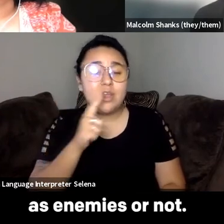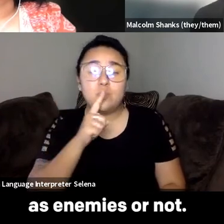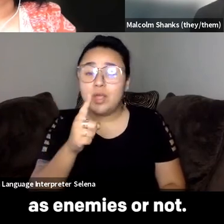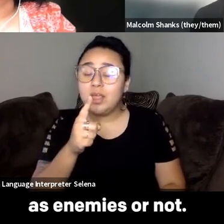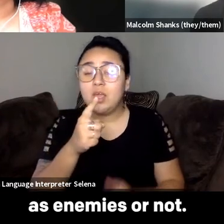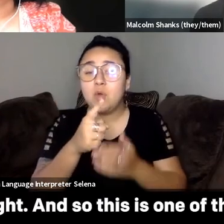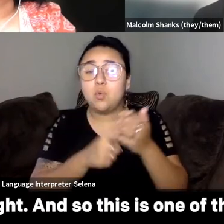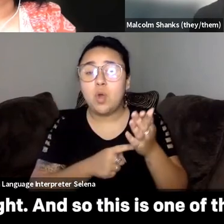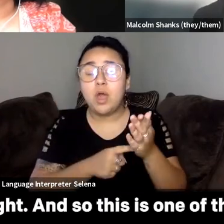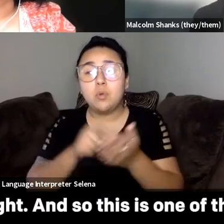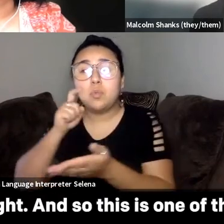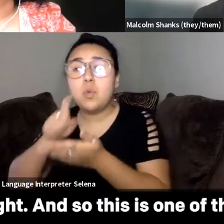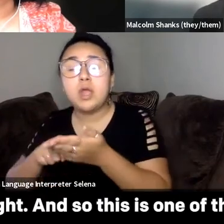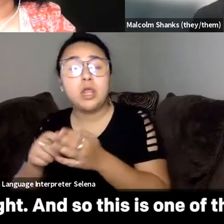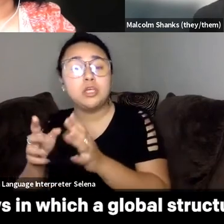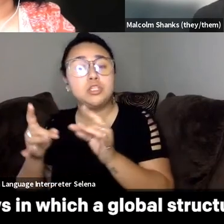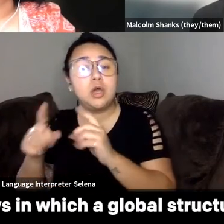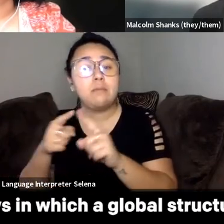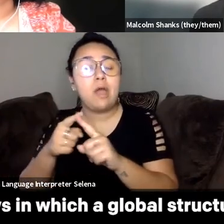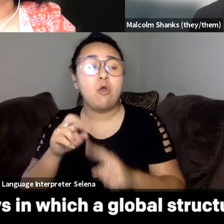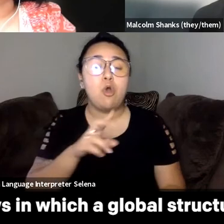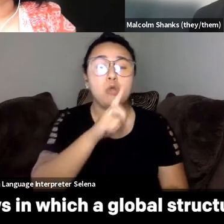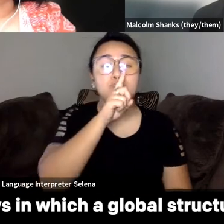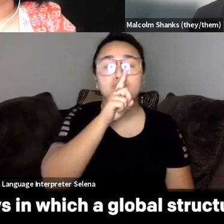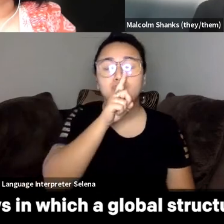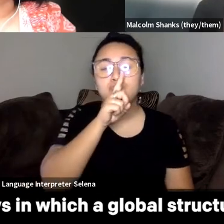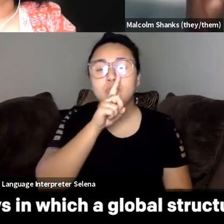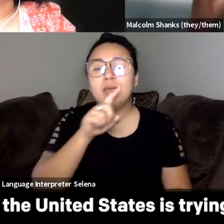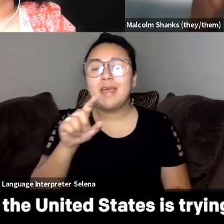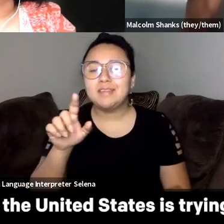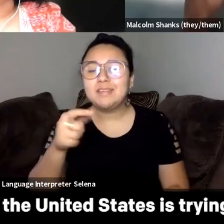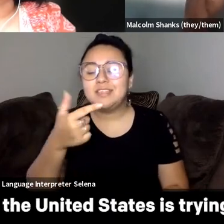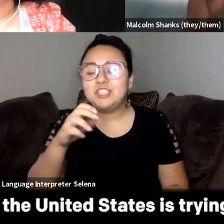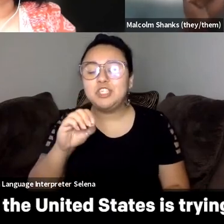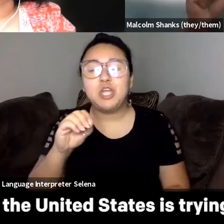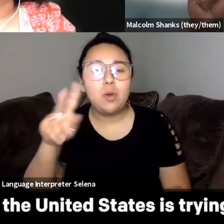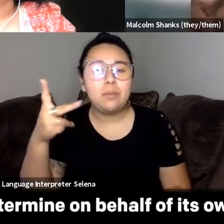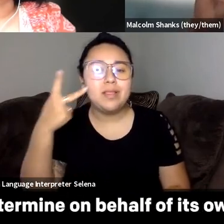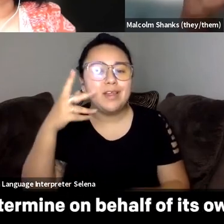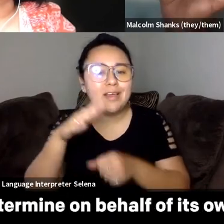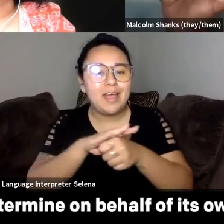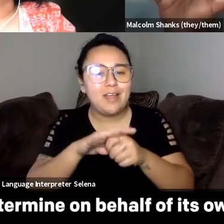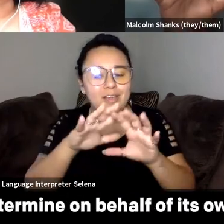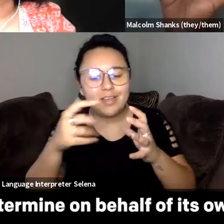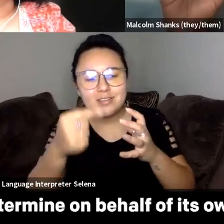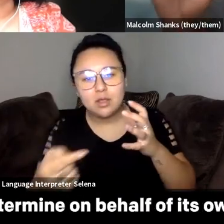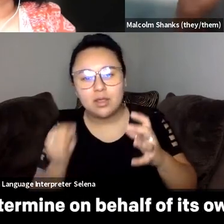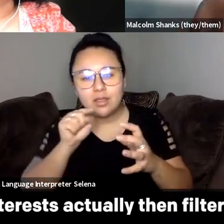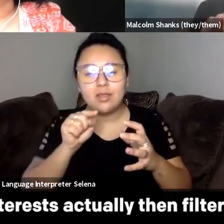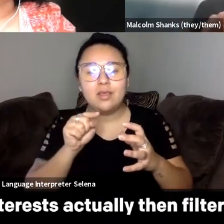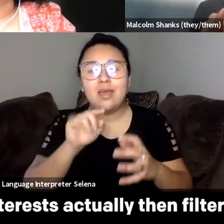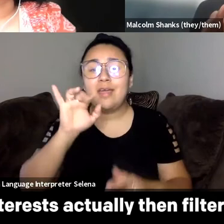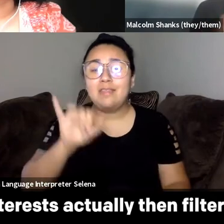not, right? And so this is one of the ways in which a global structure that the United States is trying to determine on behalf of its